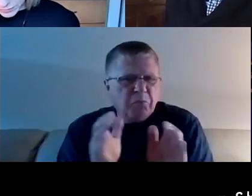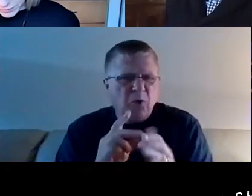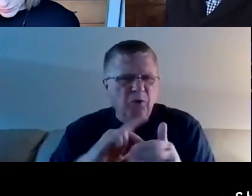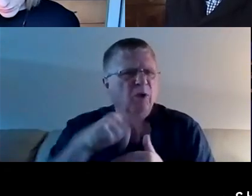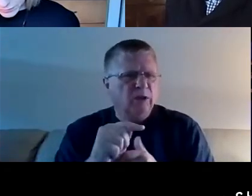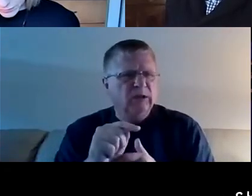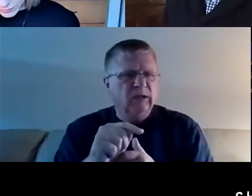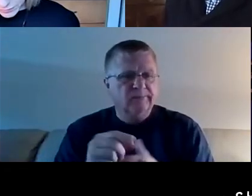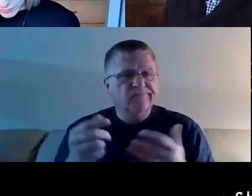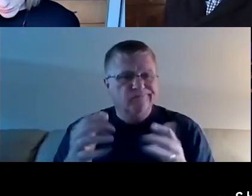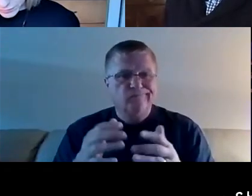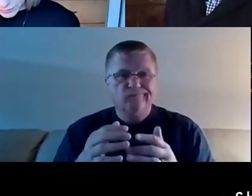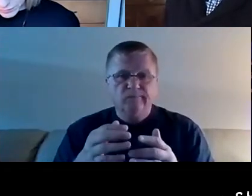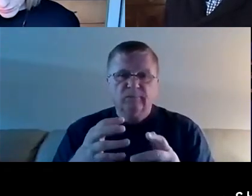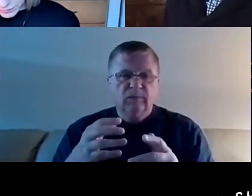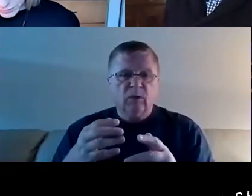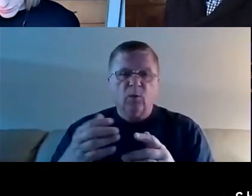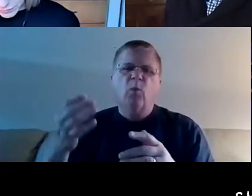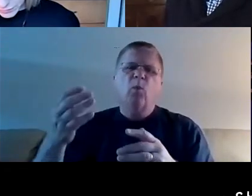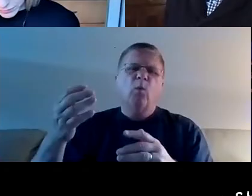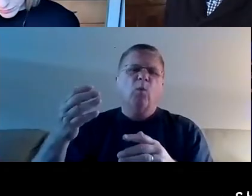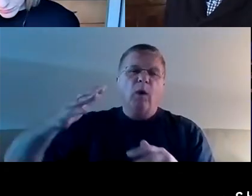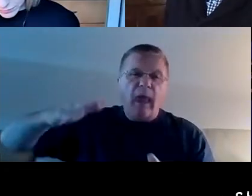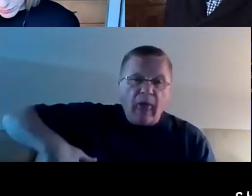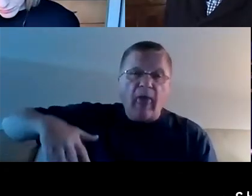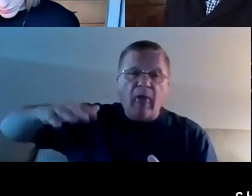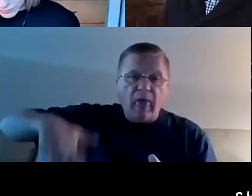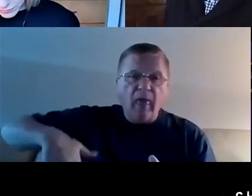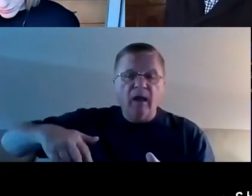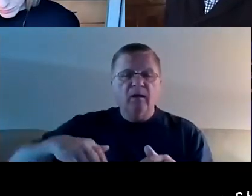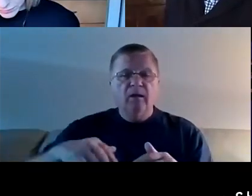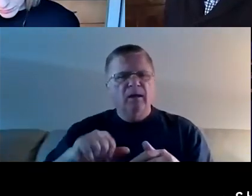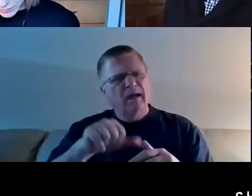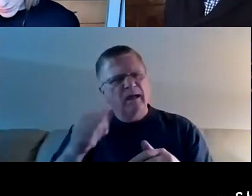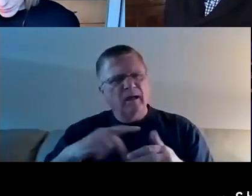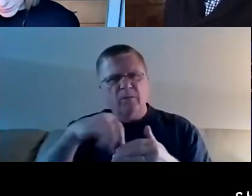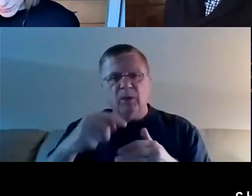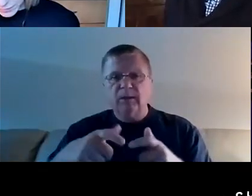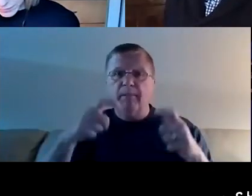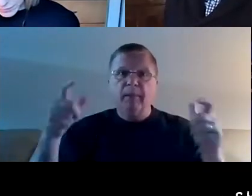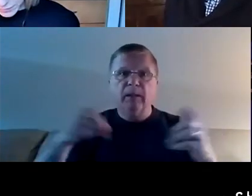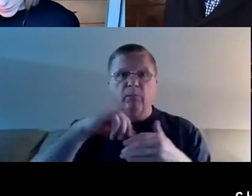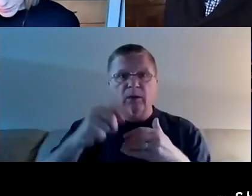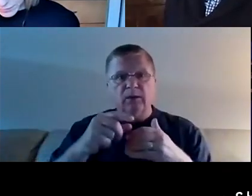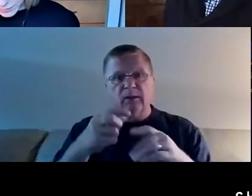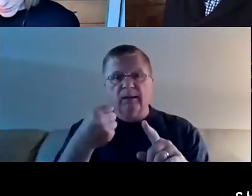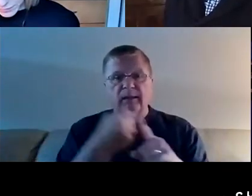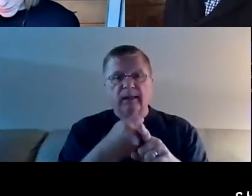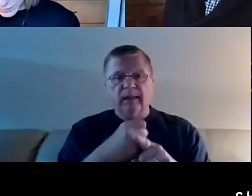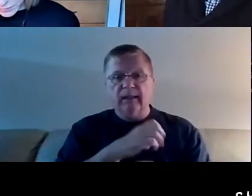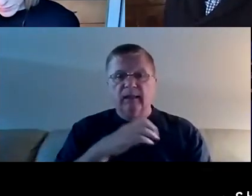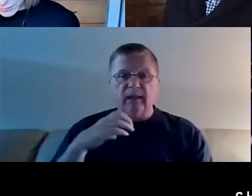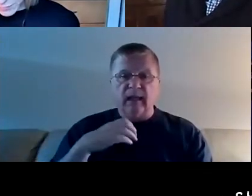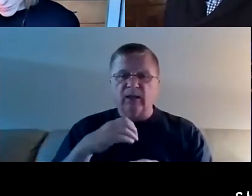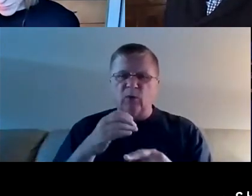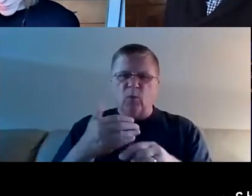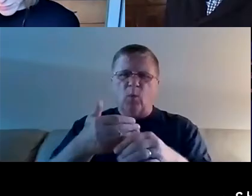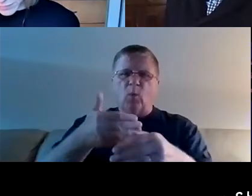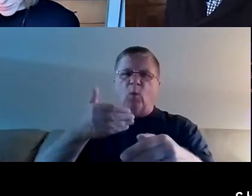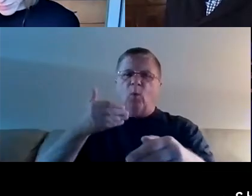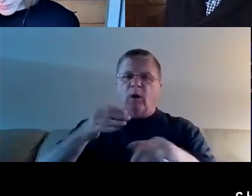somehow the order of things got lost with some of our sewer modules. Some of them are hitting too late. These projects have